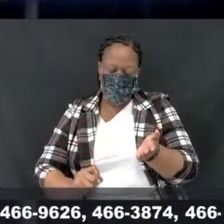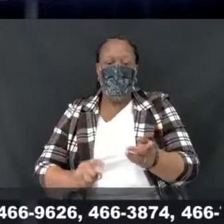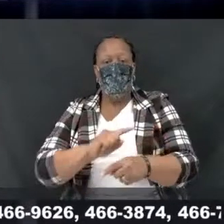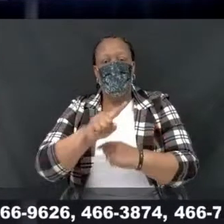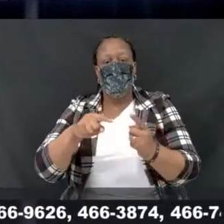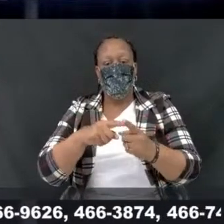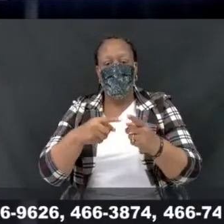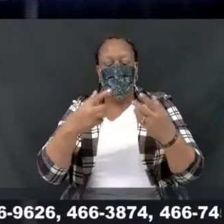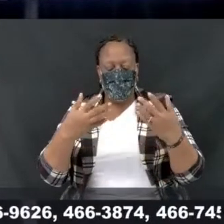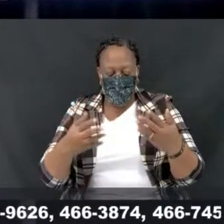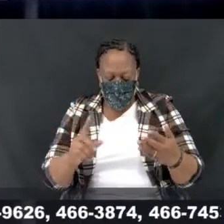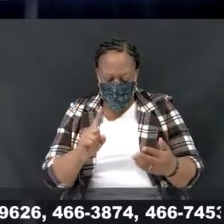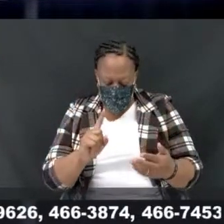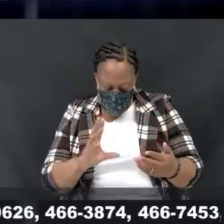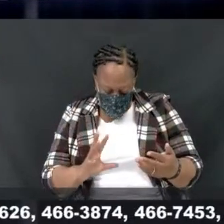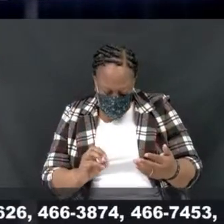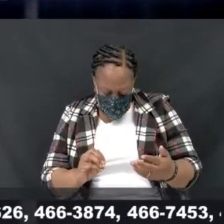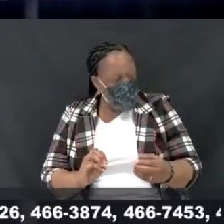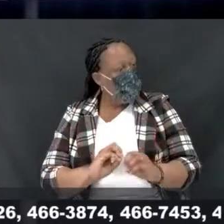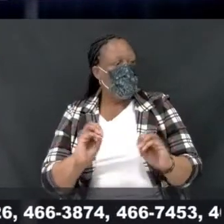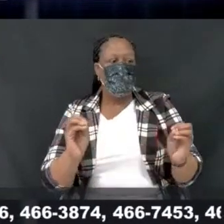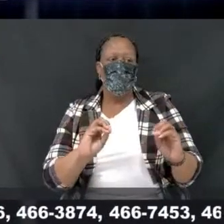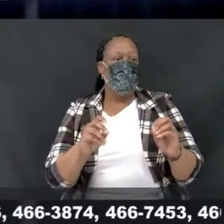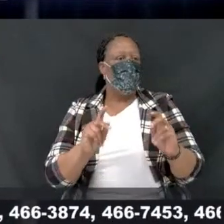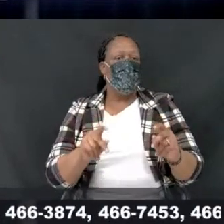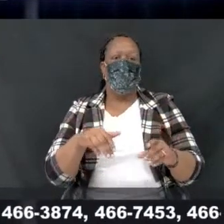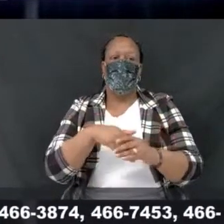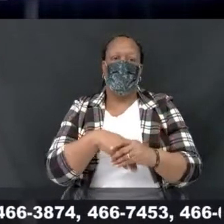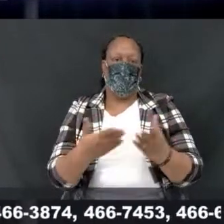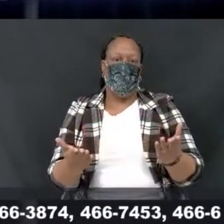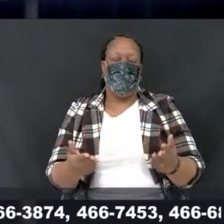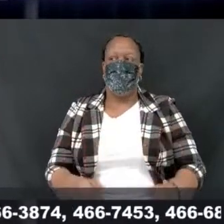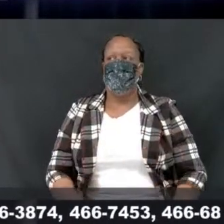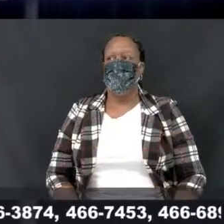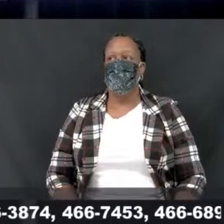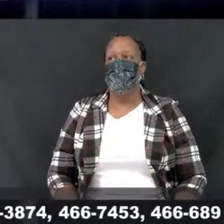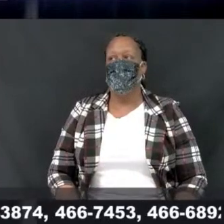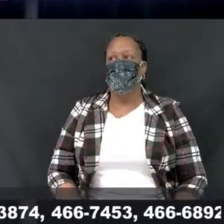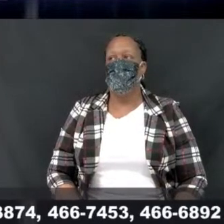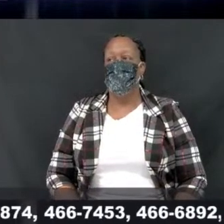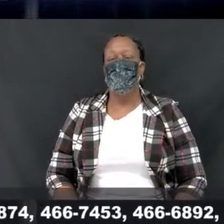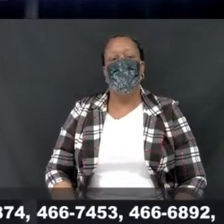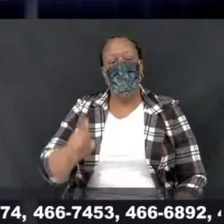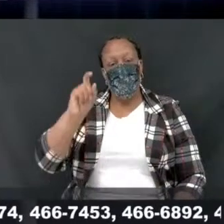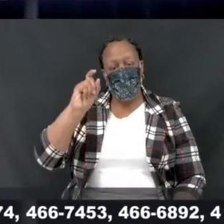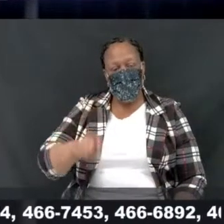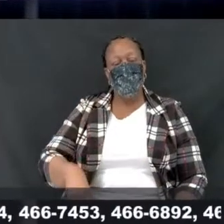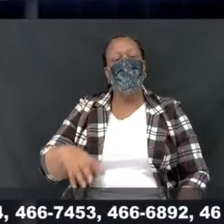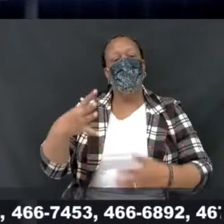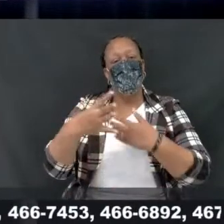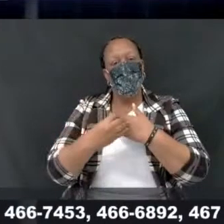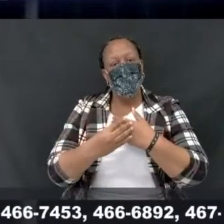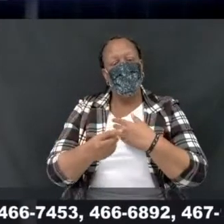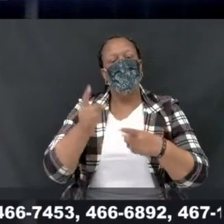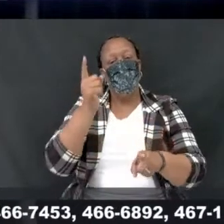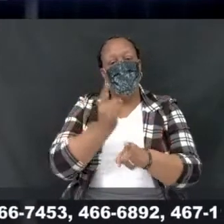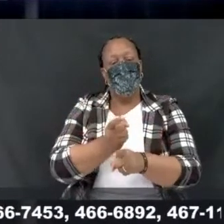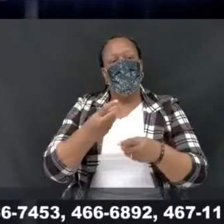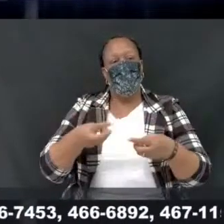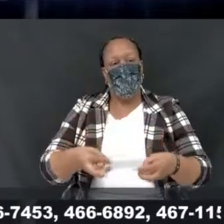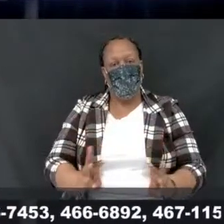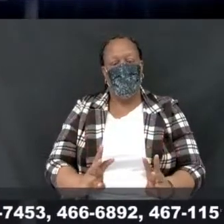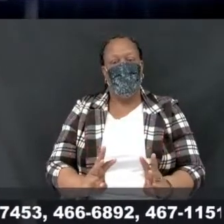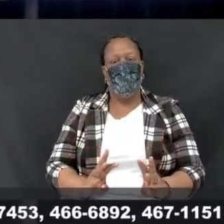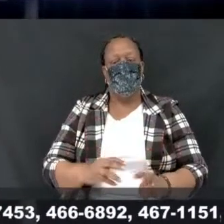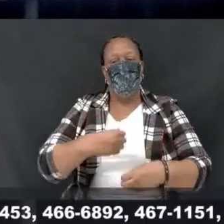in avoiding unsafe situations and your cooperation with law enforcement as we strive to ensure